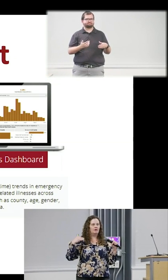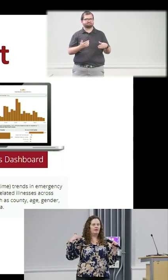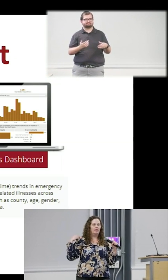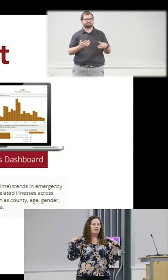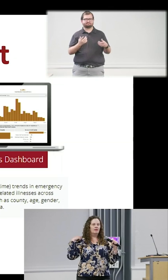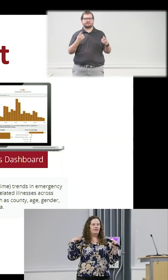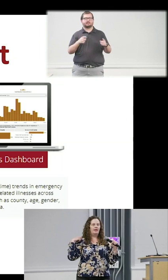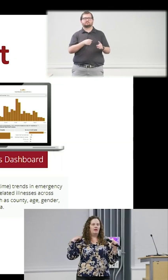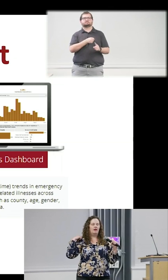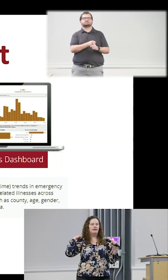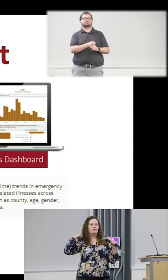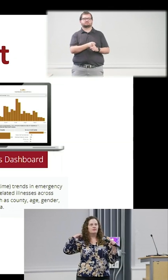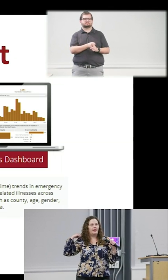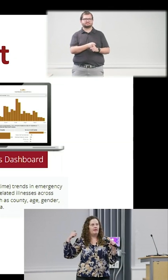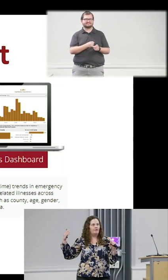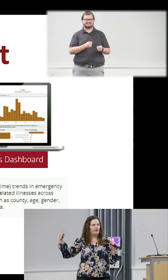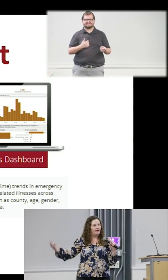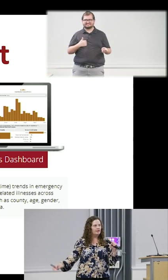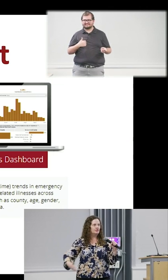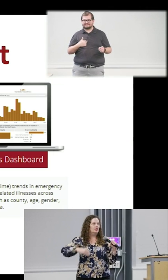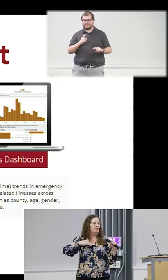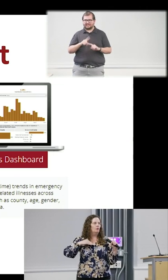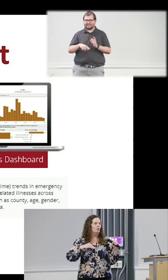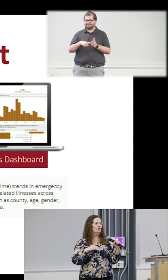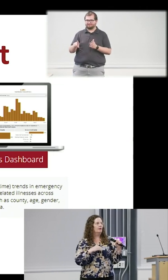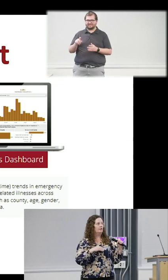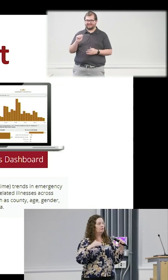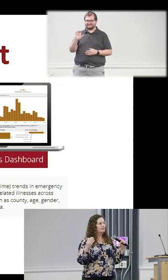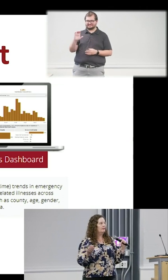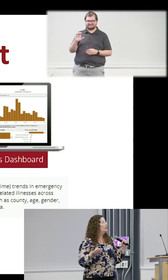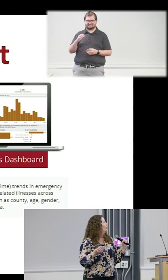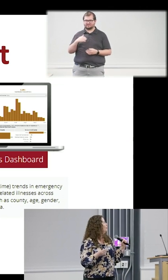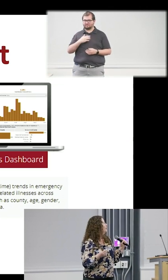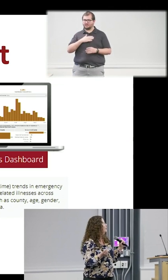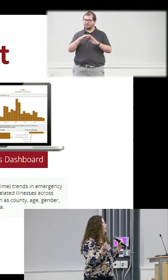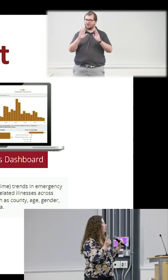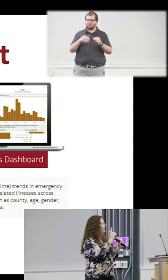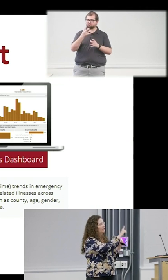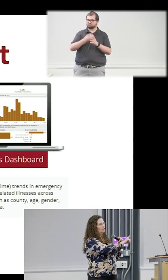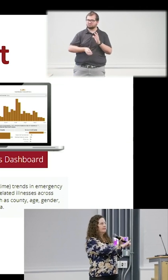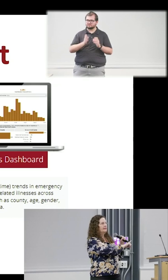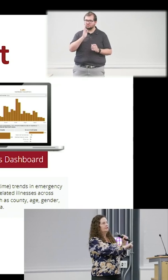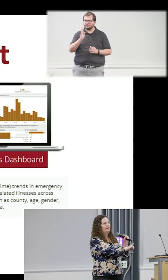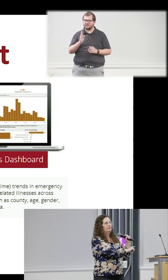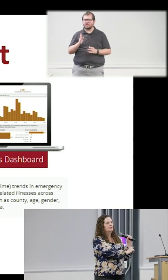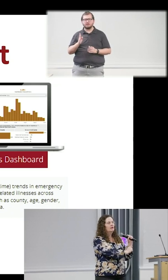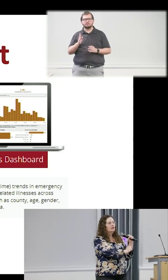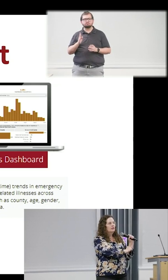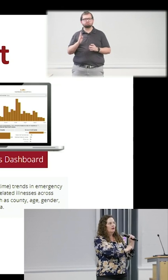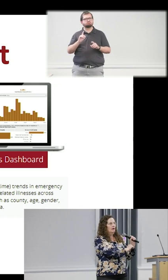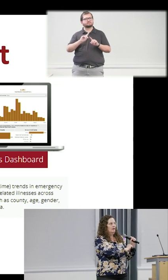situations where they are unable to pay for their air conditioning or they're losing their home, there are cooling centers